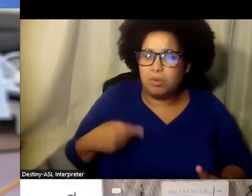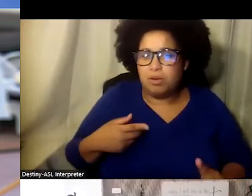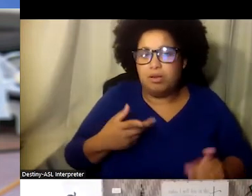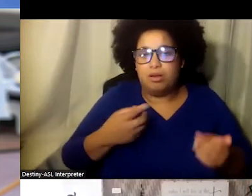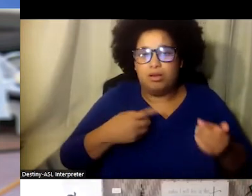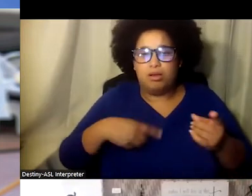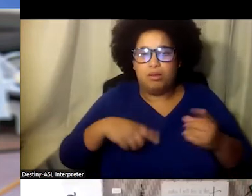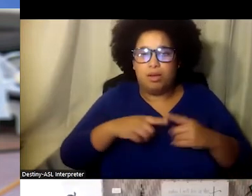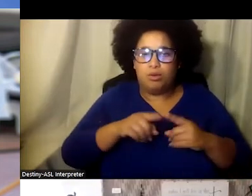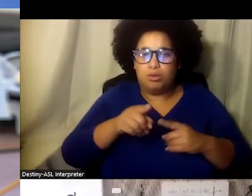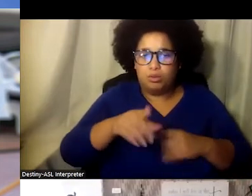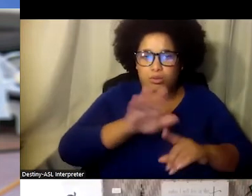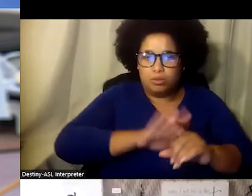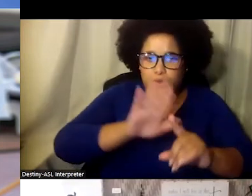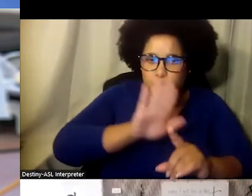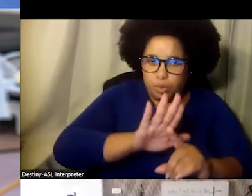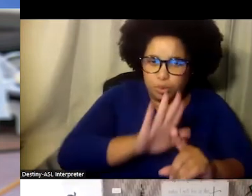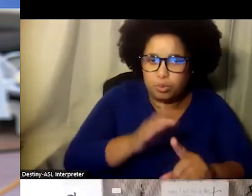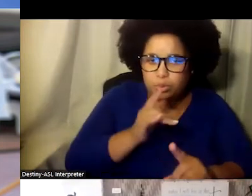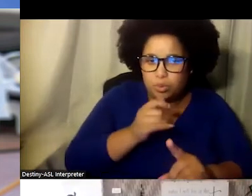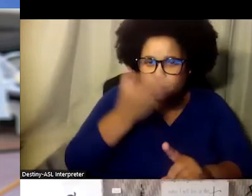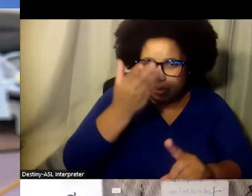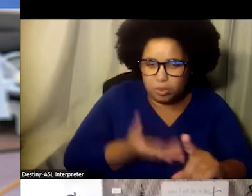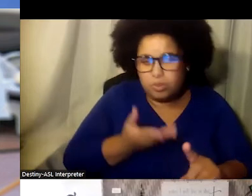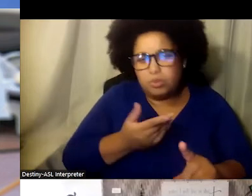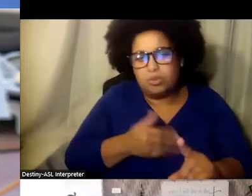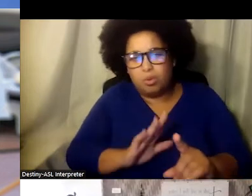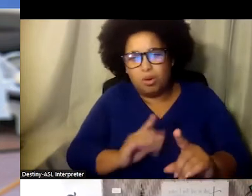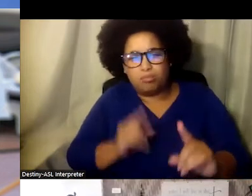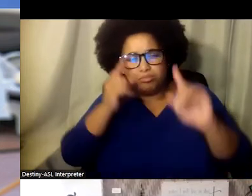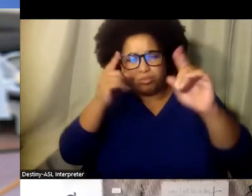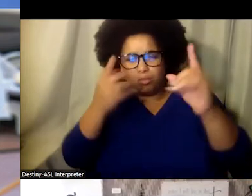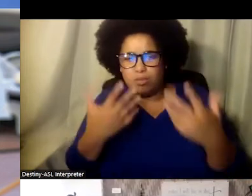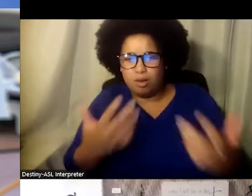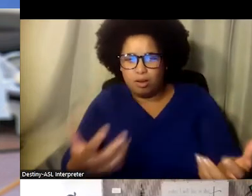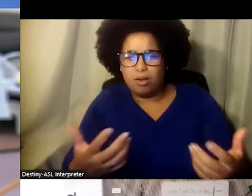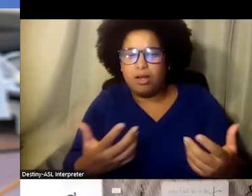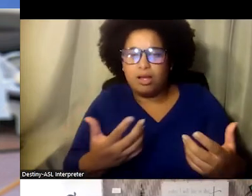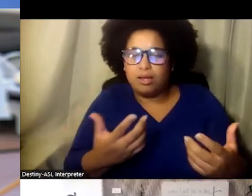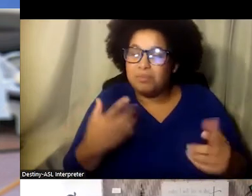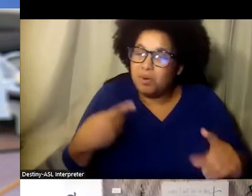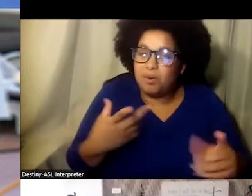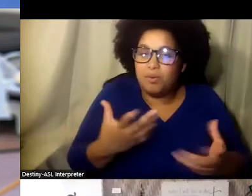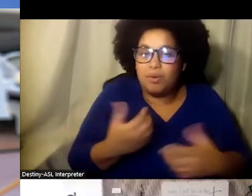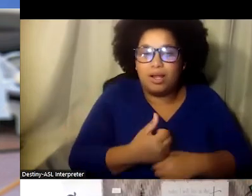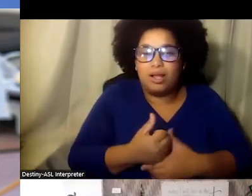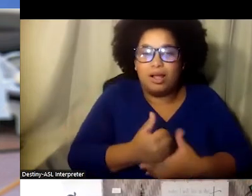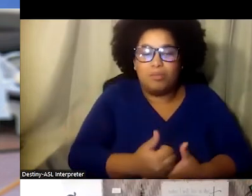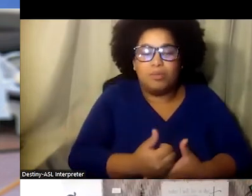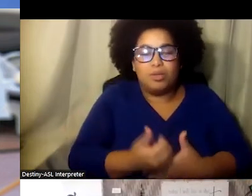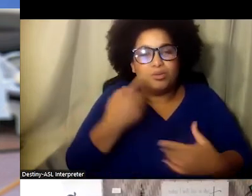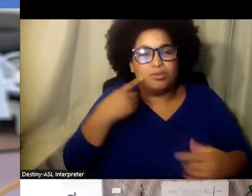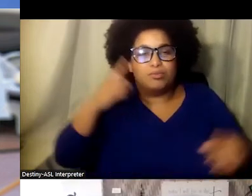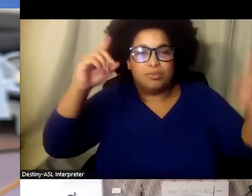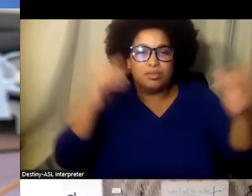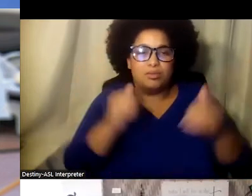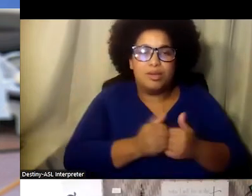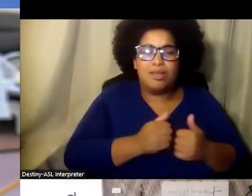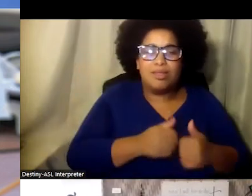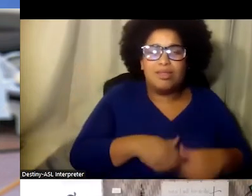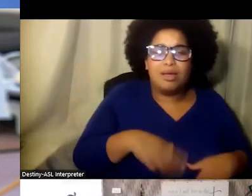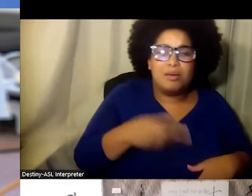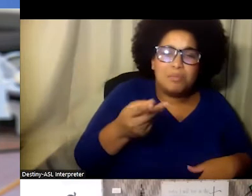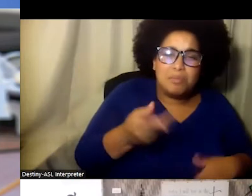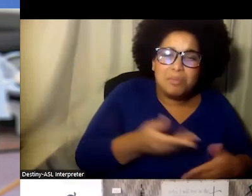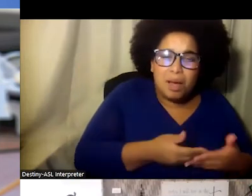know you, your desires in life, and helping you achieve your best life. We do that with puppies and painting and music and